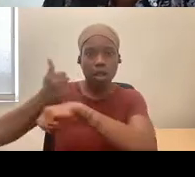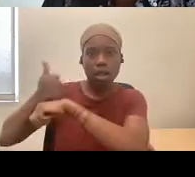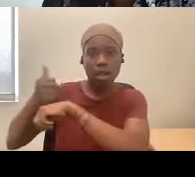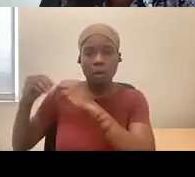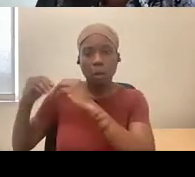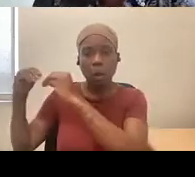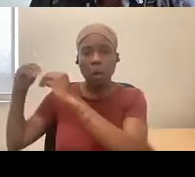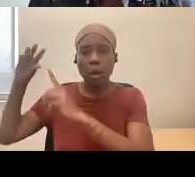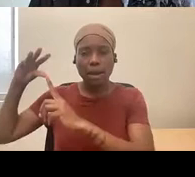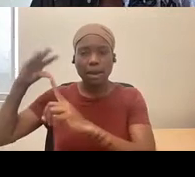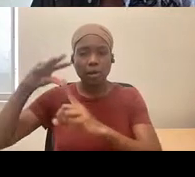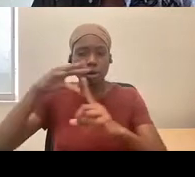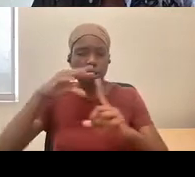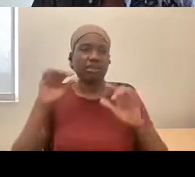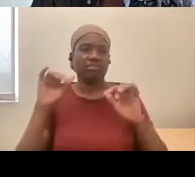Yeah.